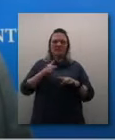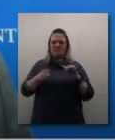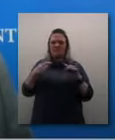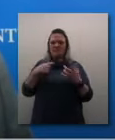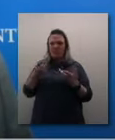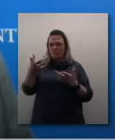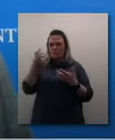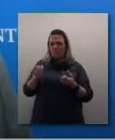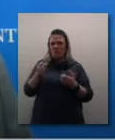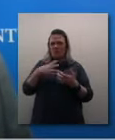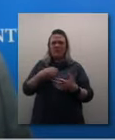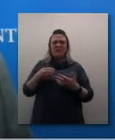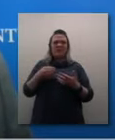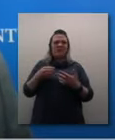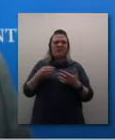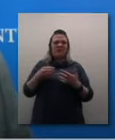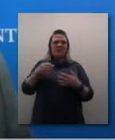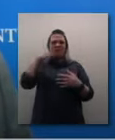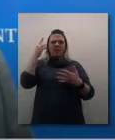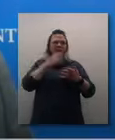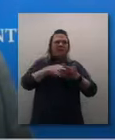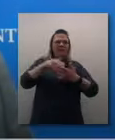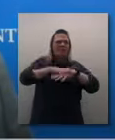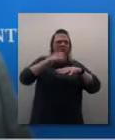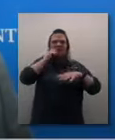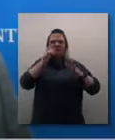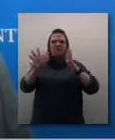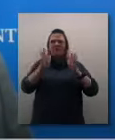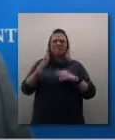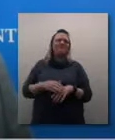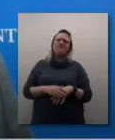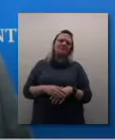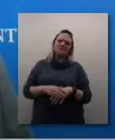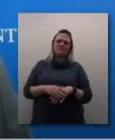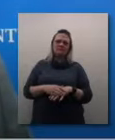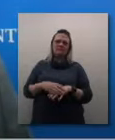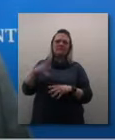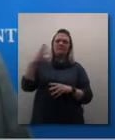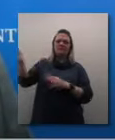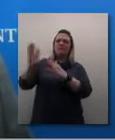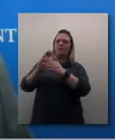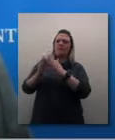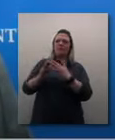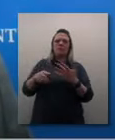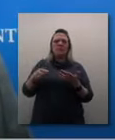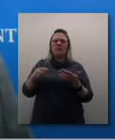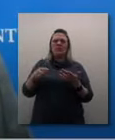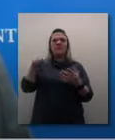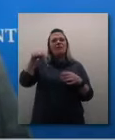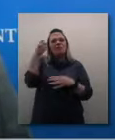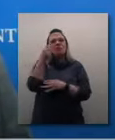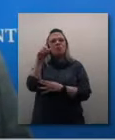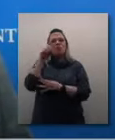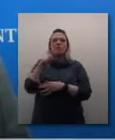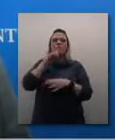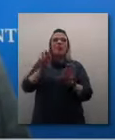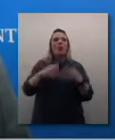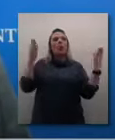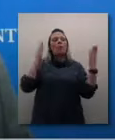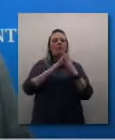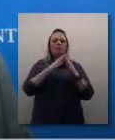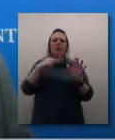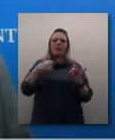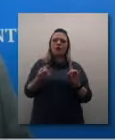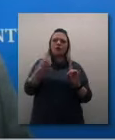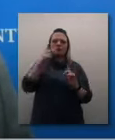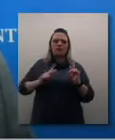take it out of this community. I don't want it here. We don't need it. It's one thing to be able to go out there and protest about whether we're going to open up yet. I understand why